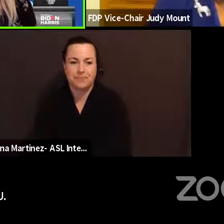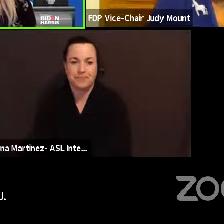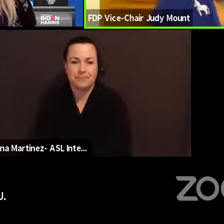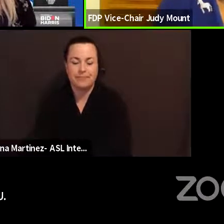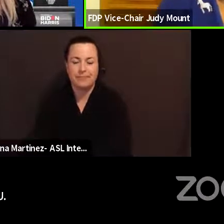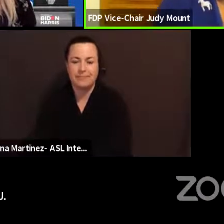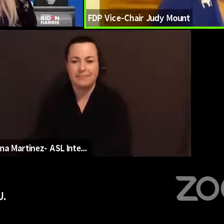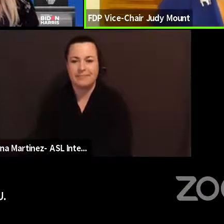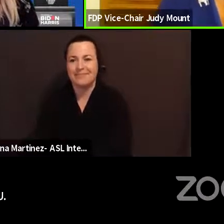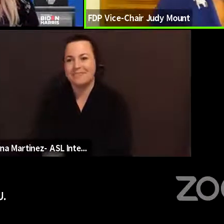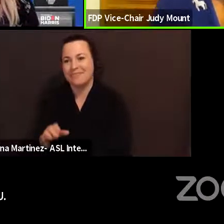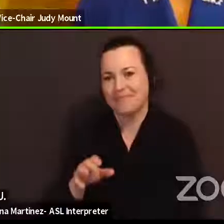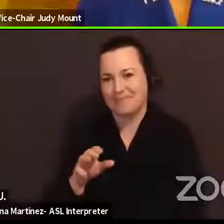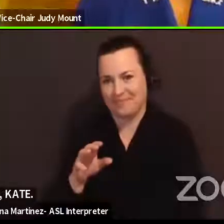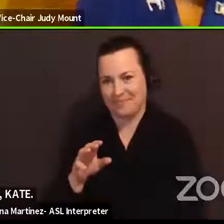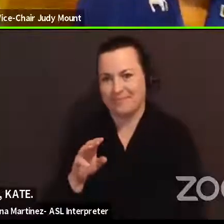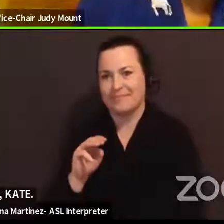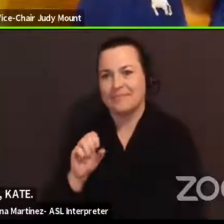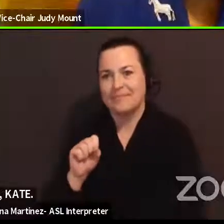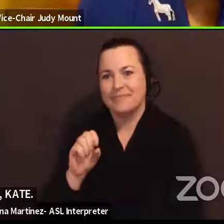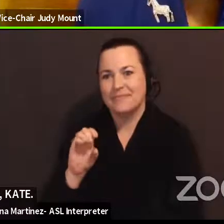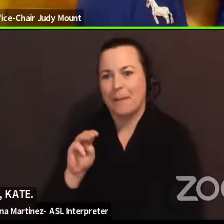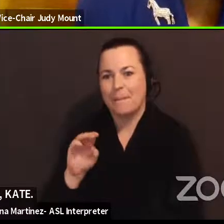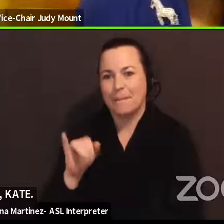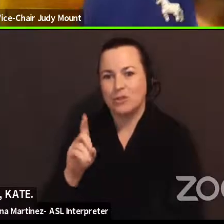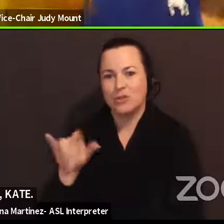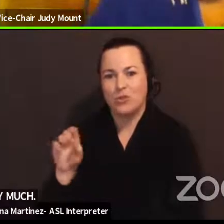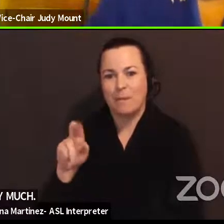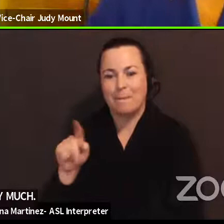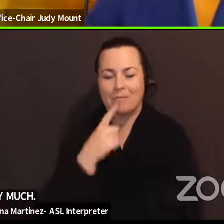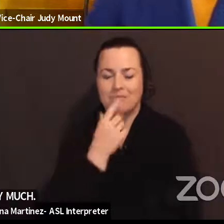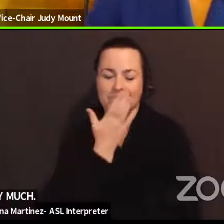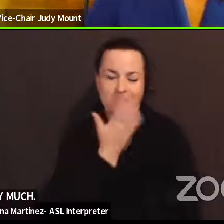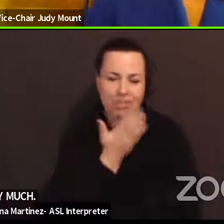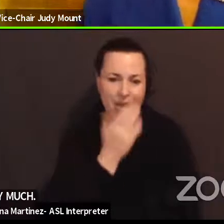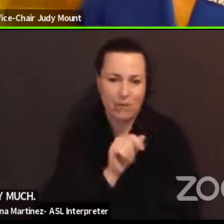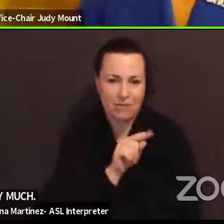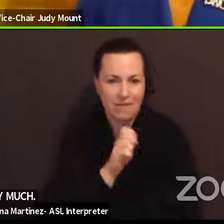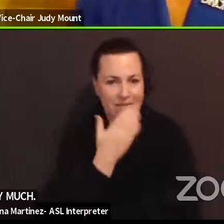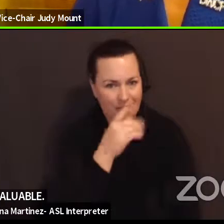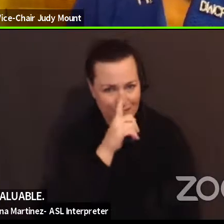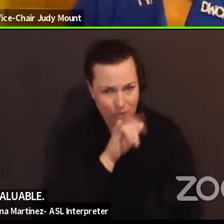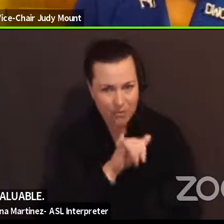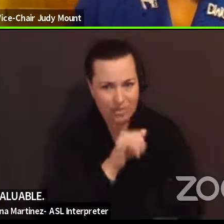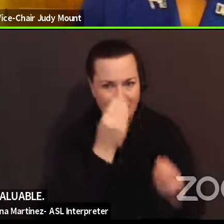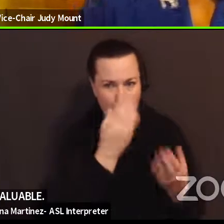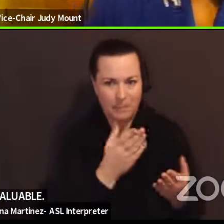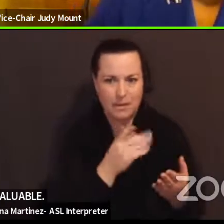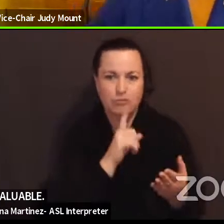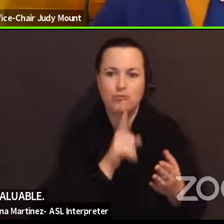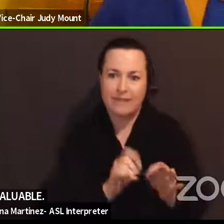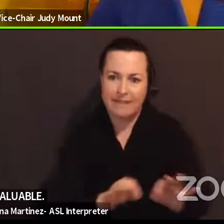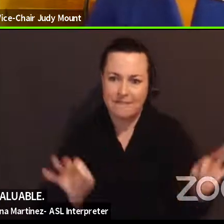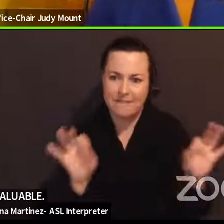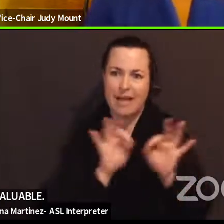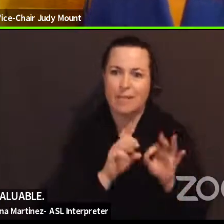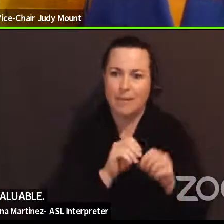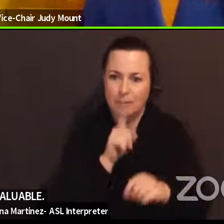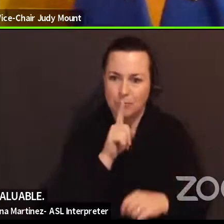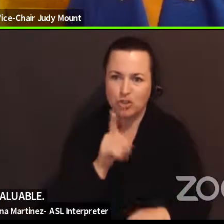Thank you, Kate. Thank you very much for that information. That was very valuable, and it sure will be very